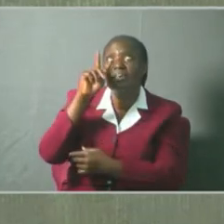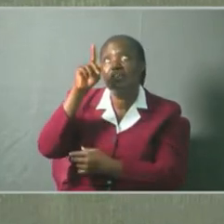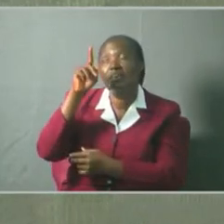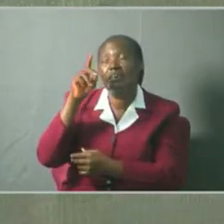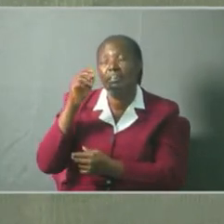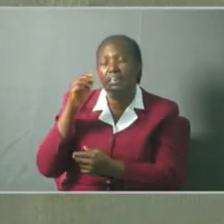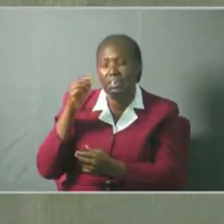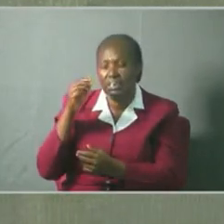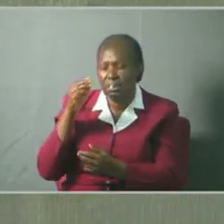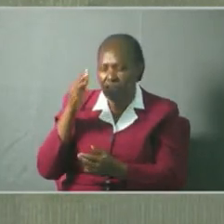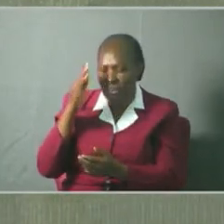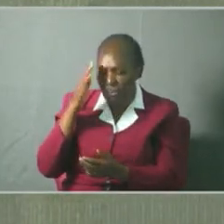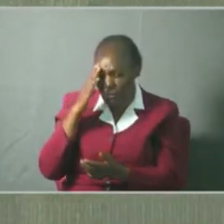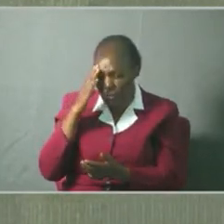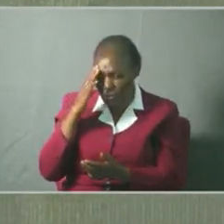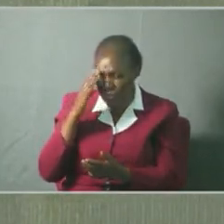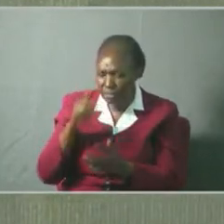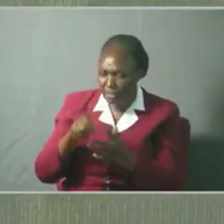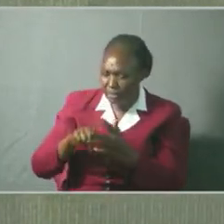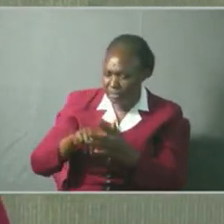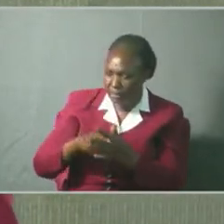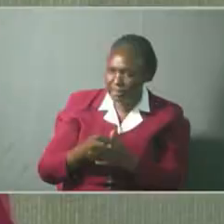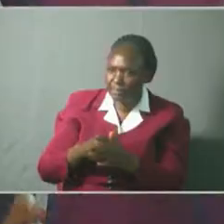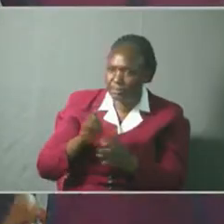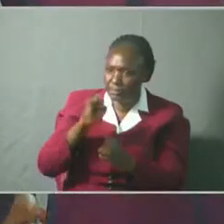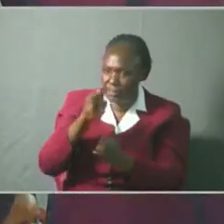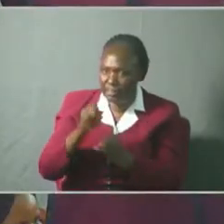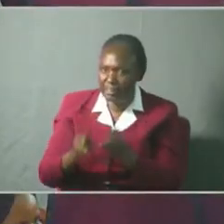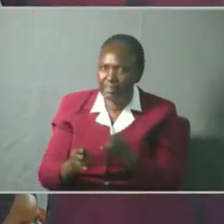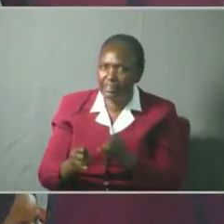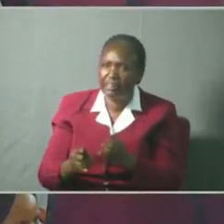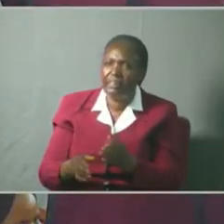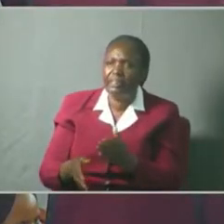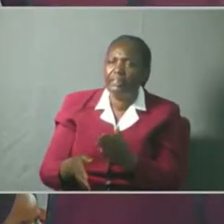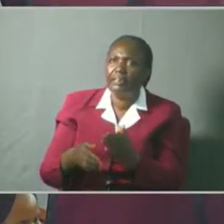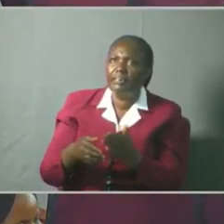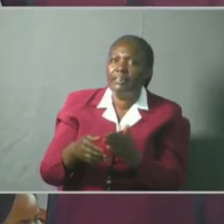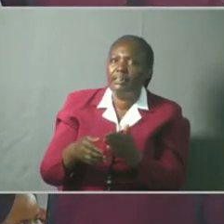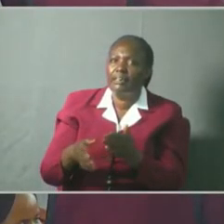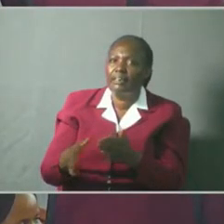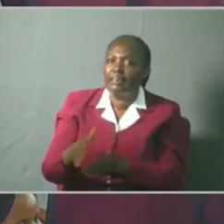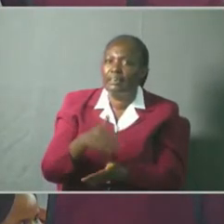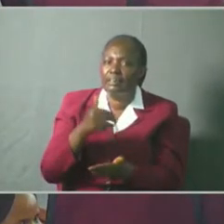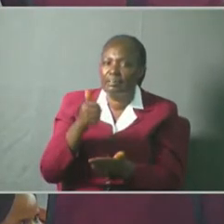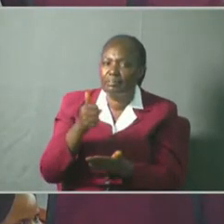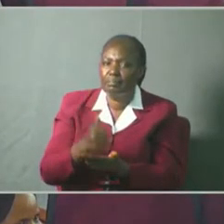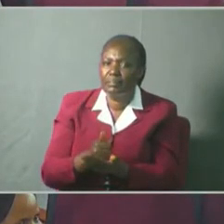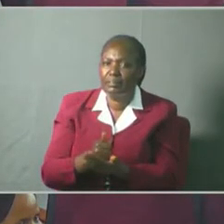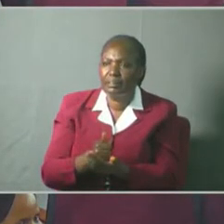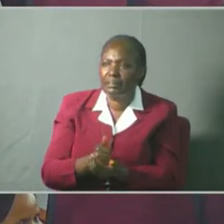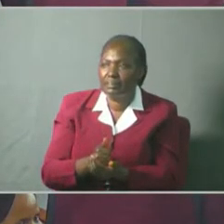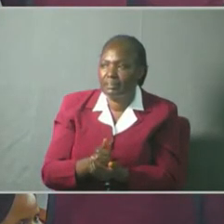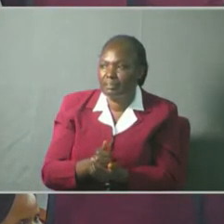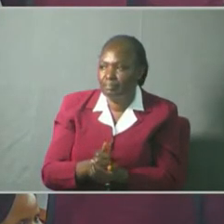So may his name be praised. Amen. Amen. Thank you so much, my sister. When you thank God,